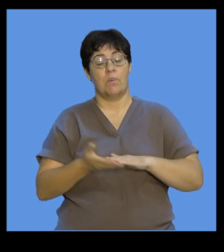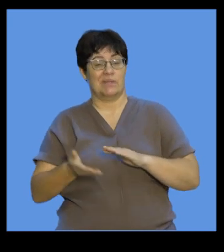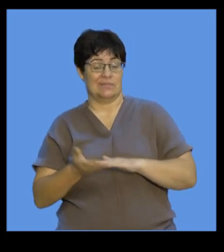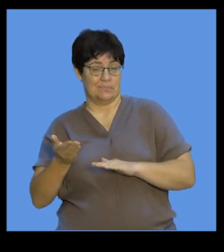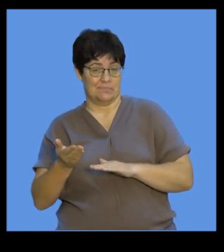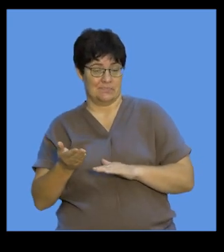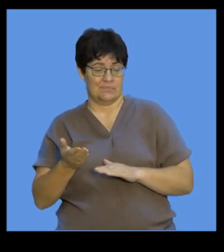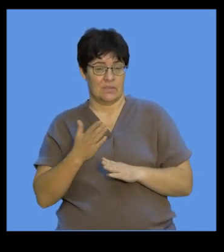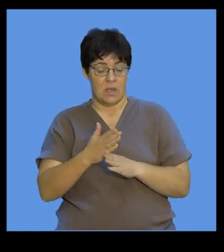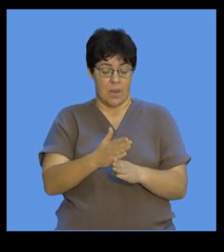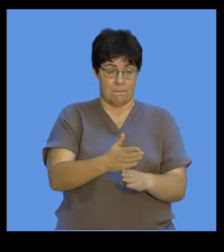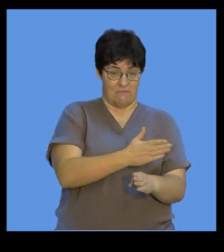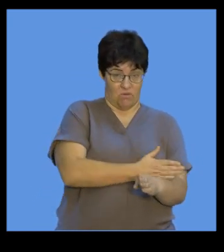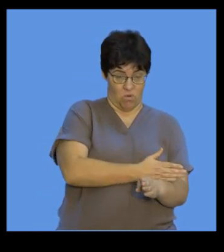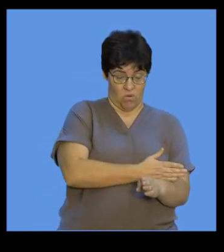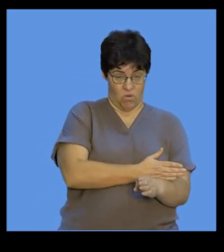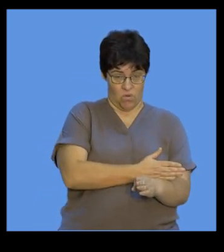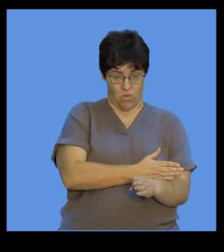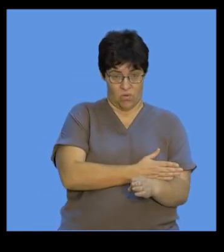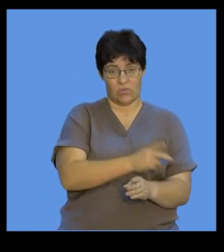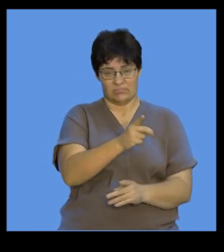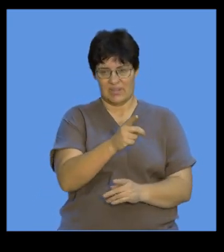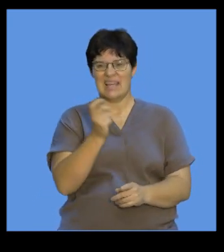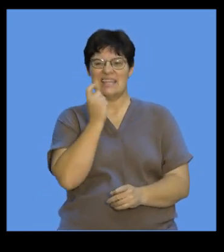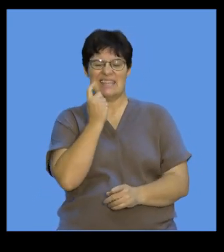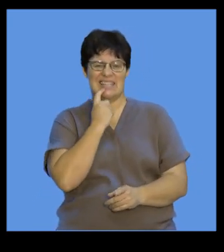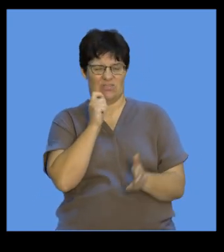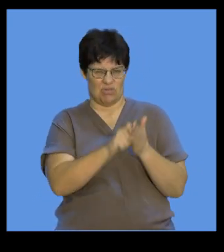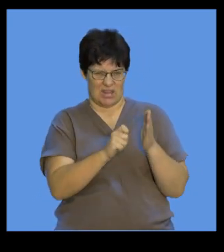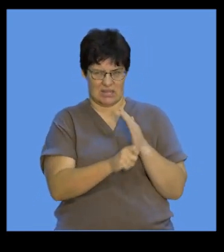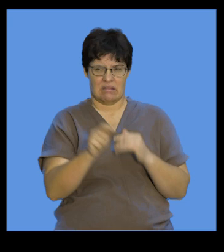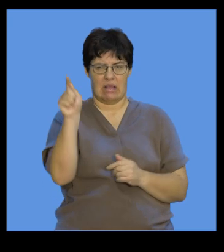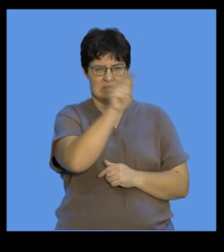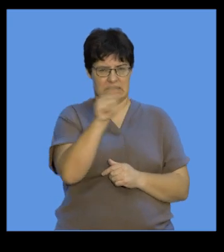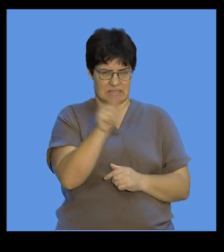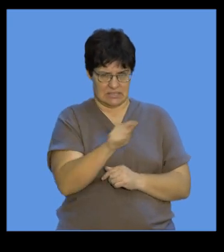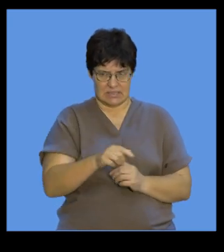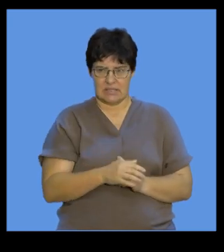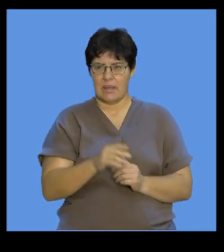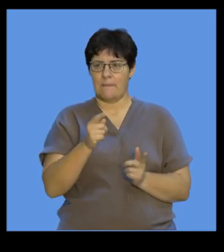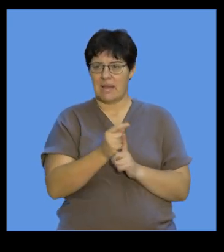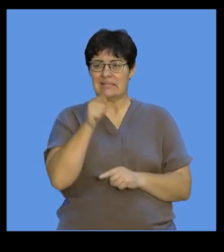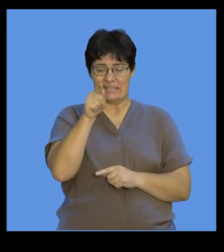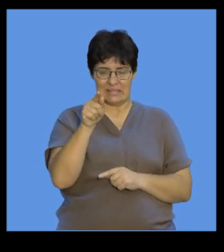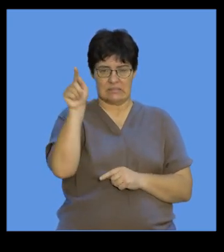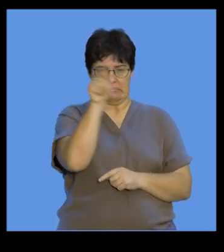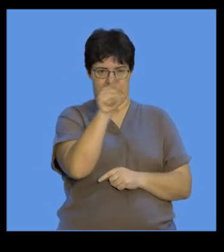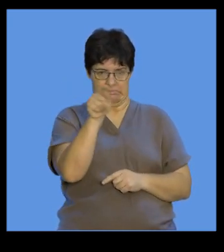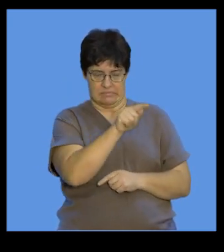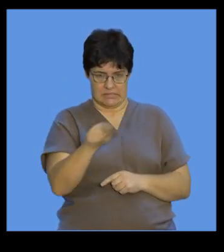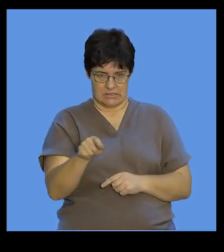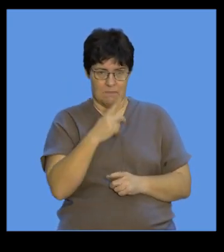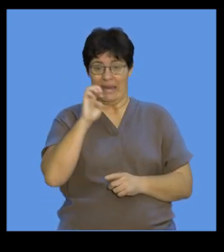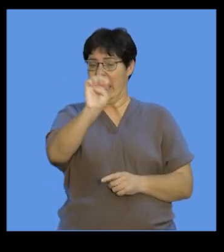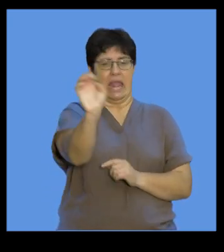momentum before. So if that's easier for you to write instead of the sigma sign, because it's got to look like a sigma sign, it can't be